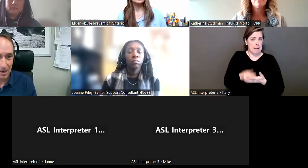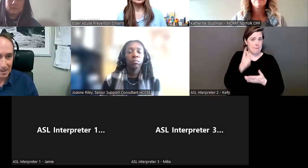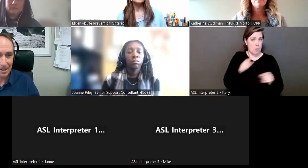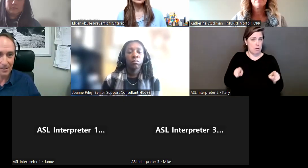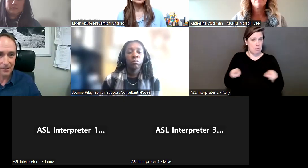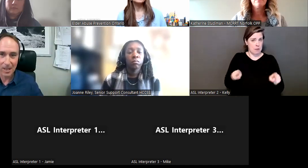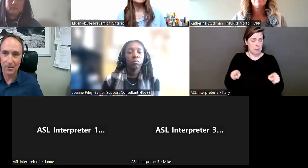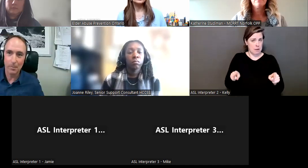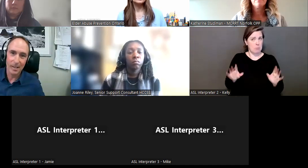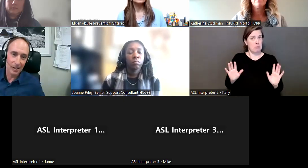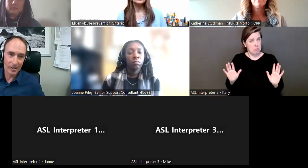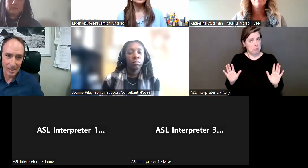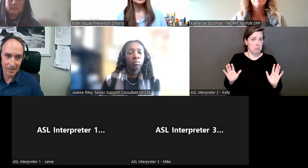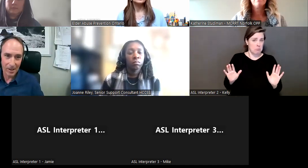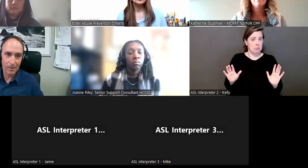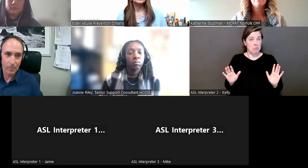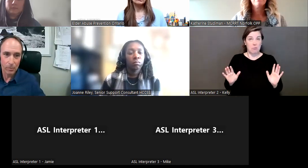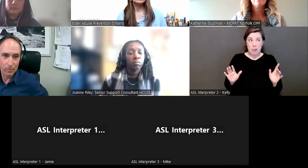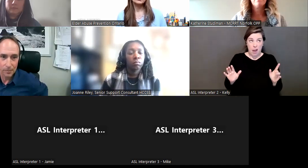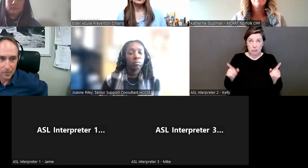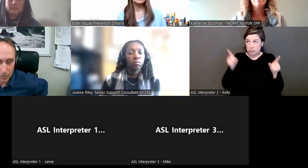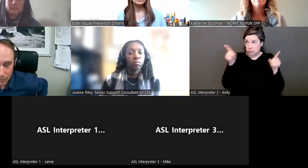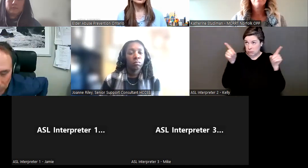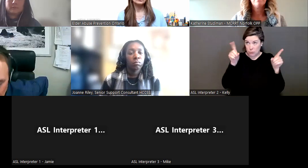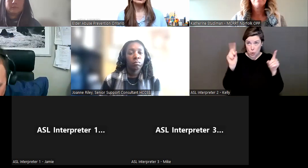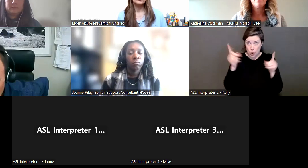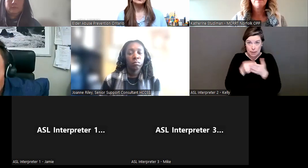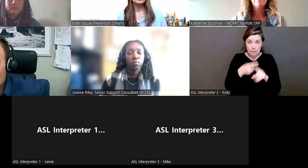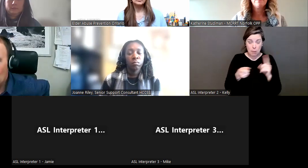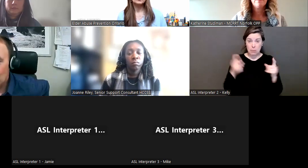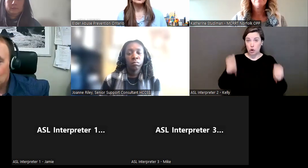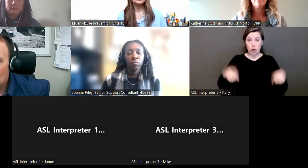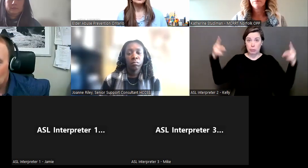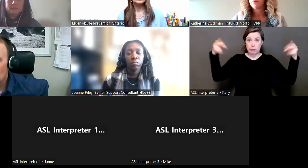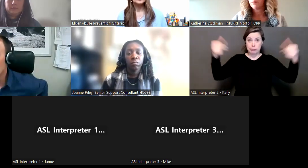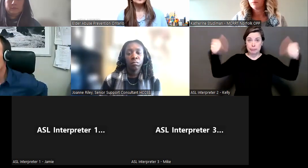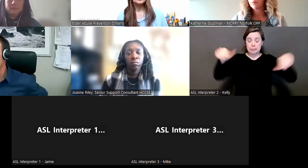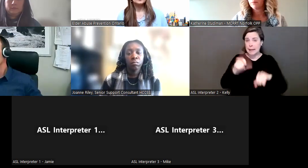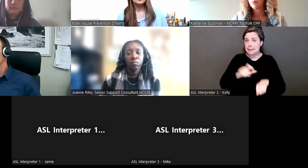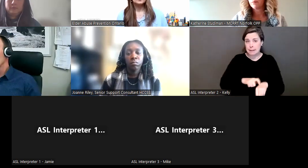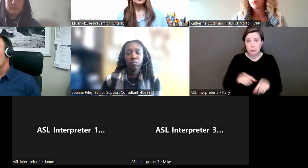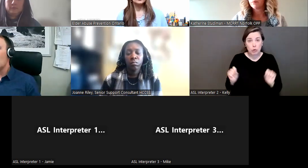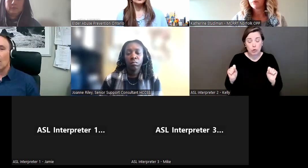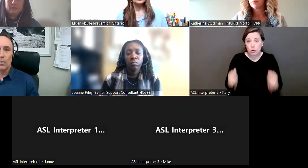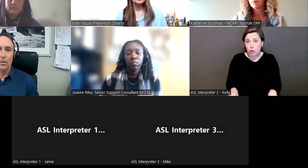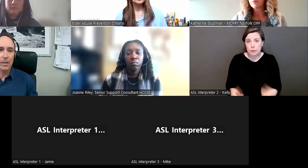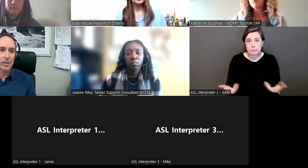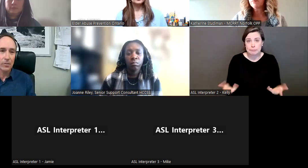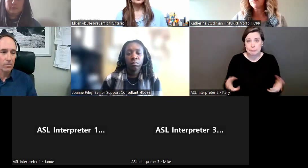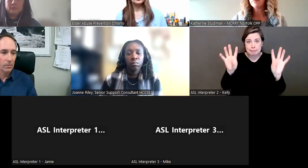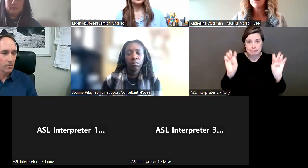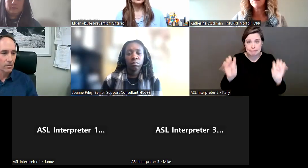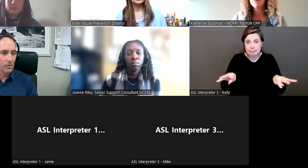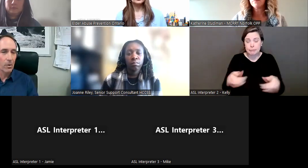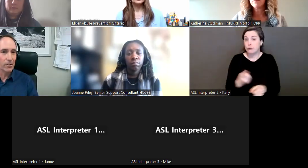is, right? That could be cut at any time. Who knows, right? But in terms of how we're going